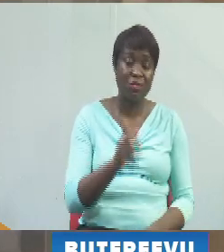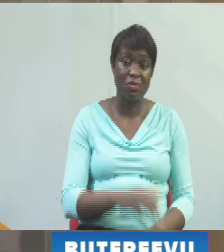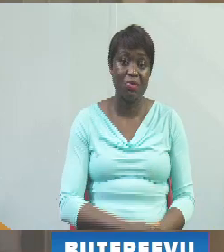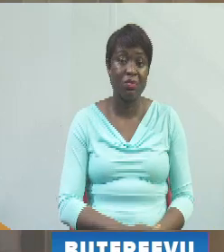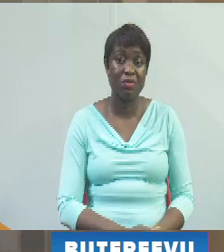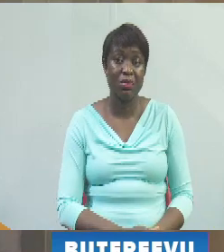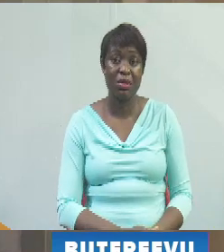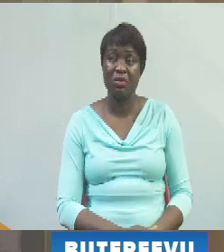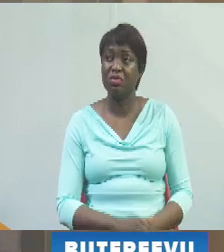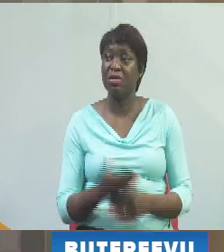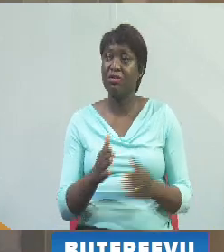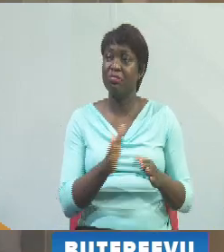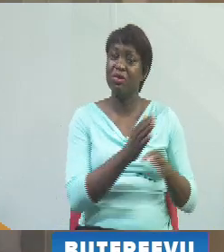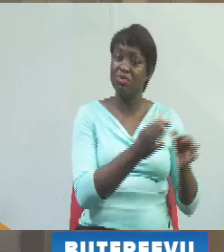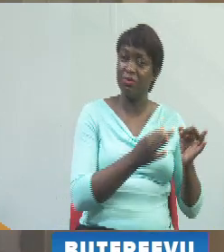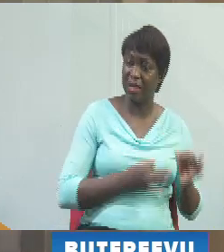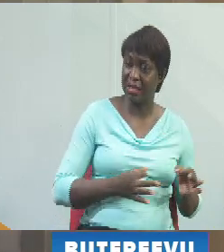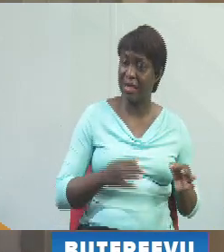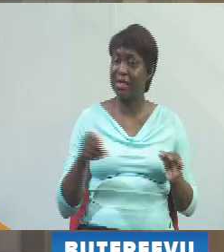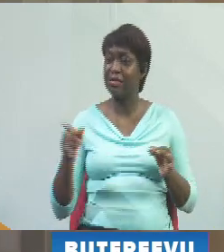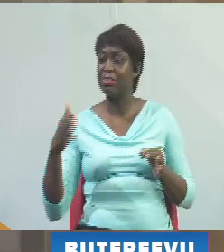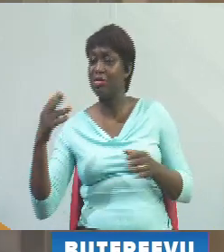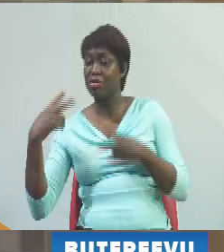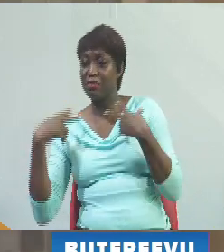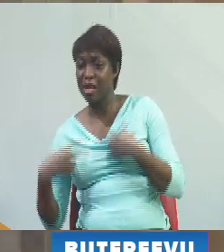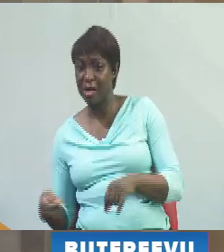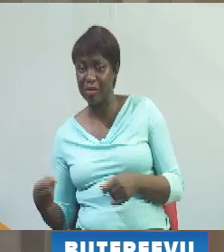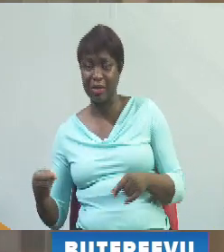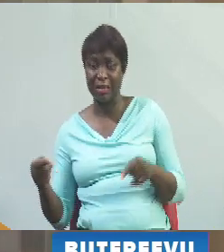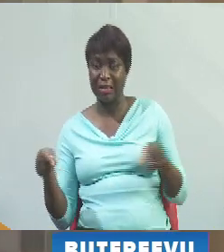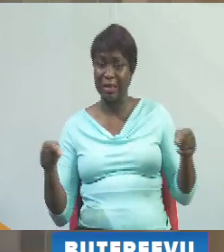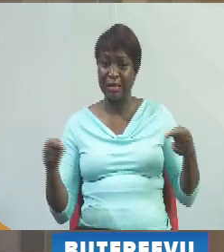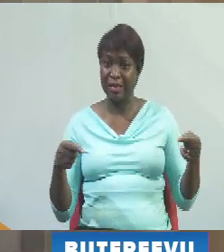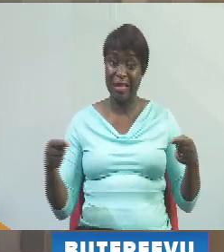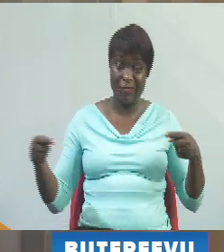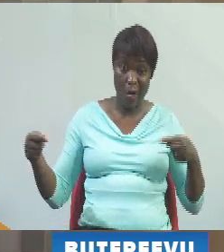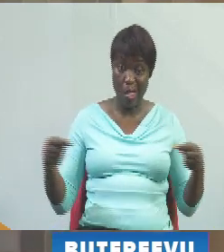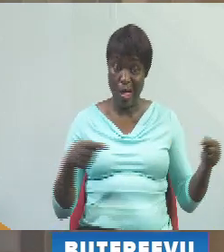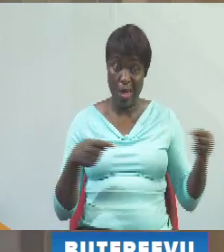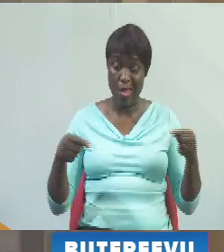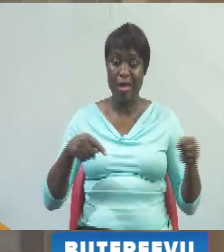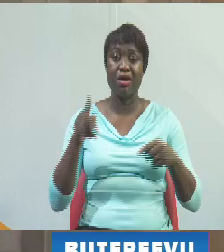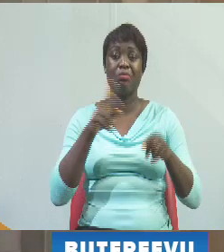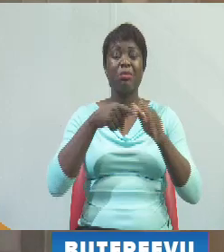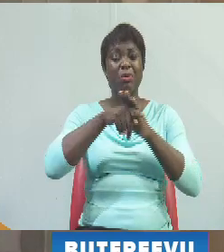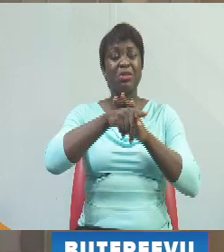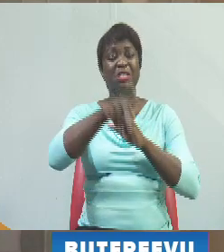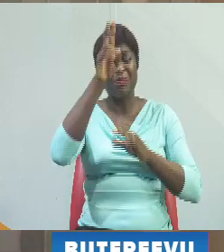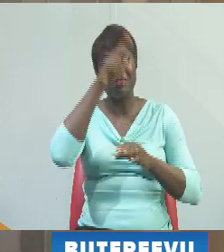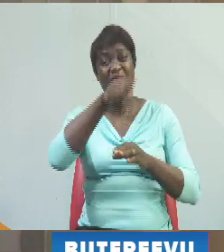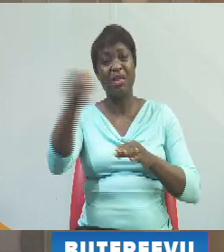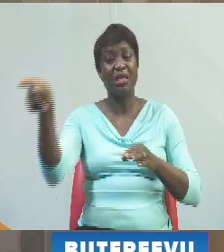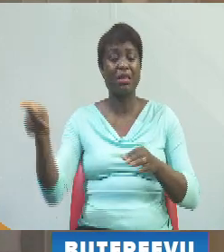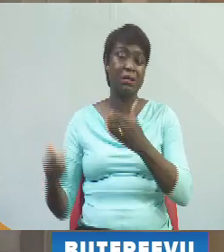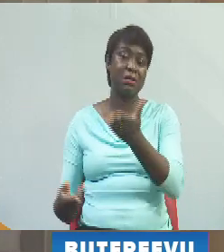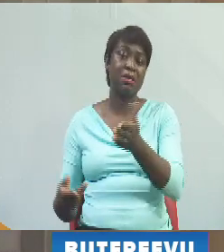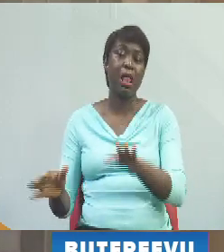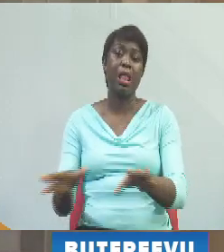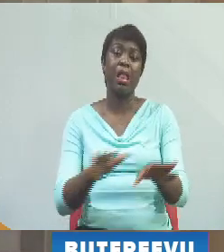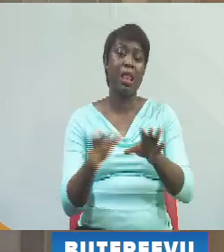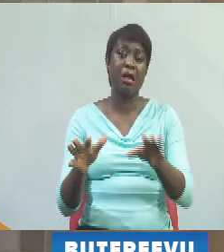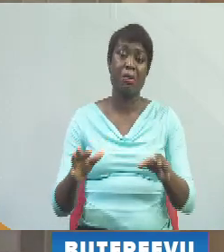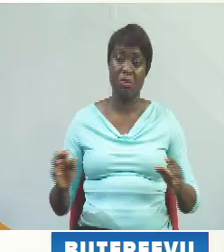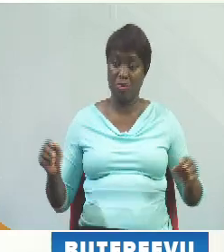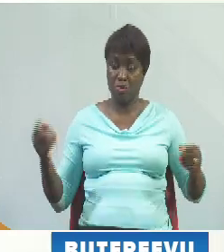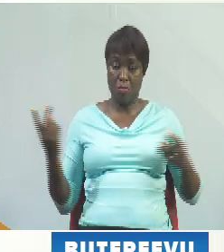Health. Kitegeeza omuntu ali e Kasanda, omuntu ali e Mubendo, omuntu ali e Kiboga. Buzibu bagenda obukubagano bwana ababiri, gwe